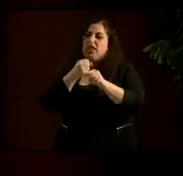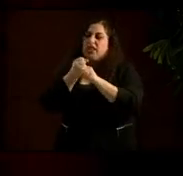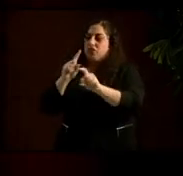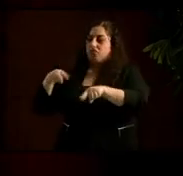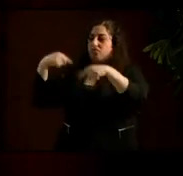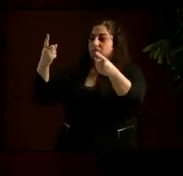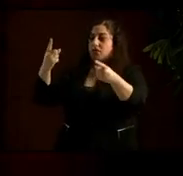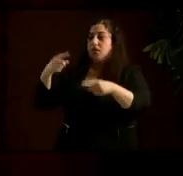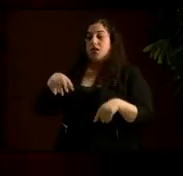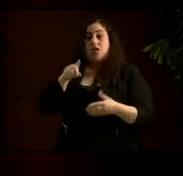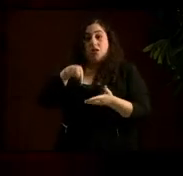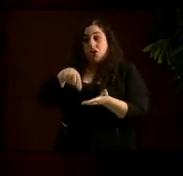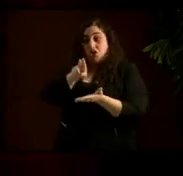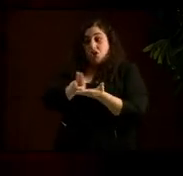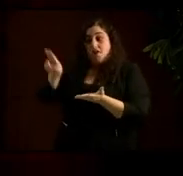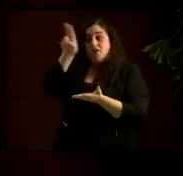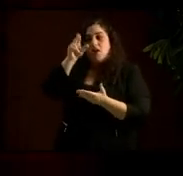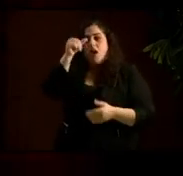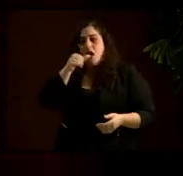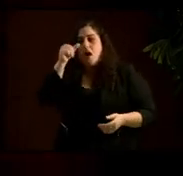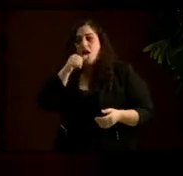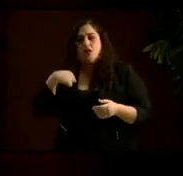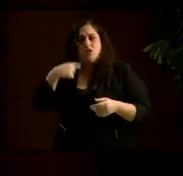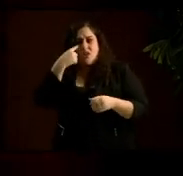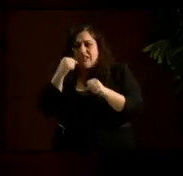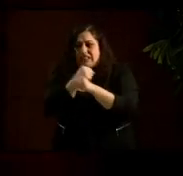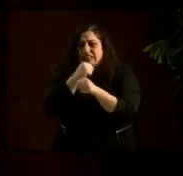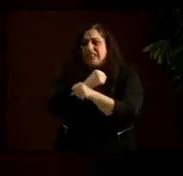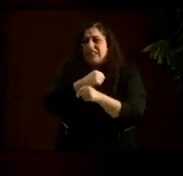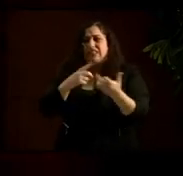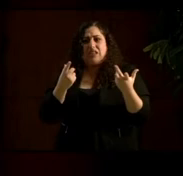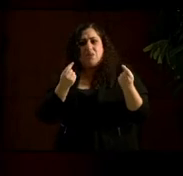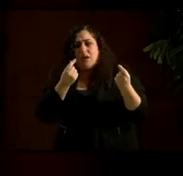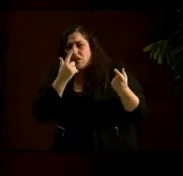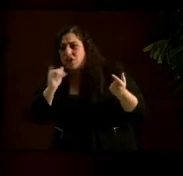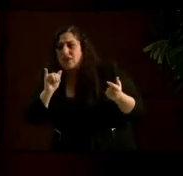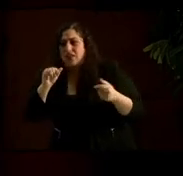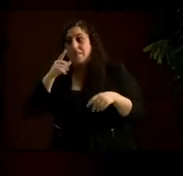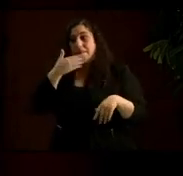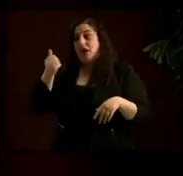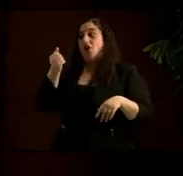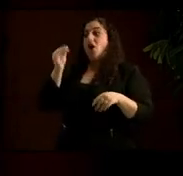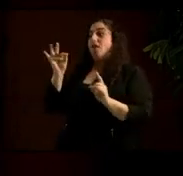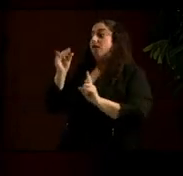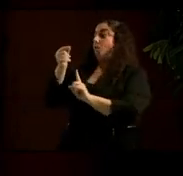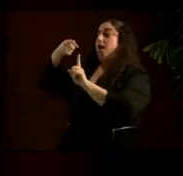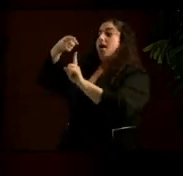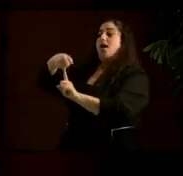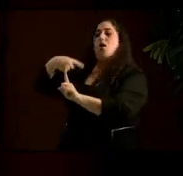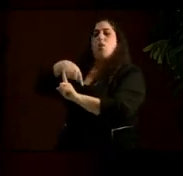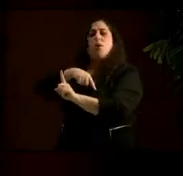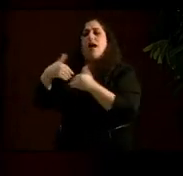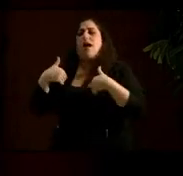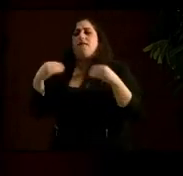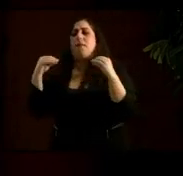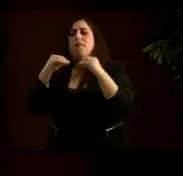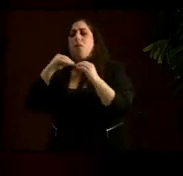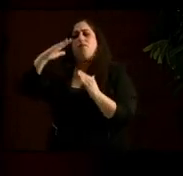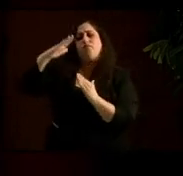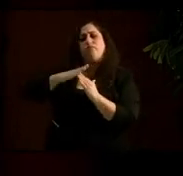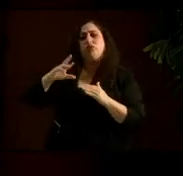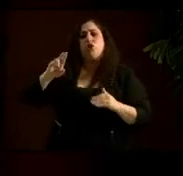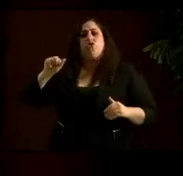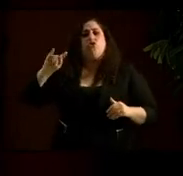rankings, and best of lists. Certainly, we enjoy strong state and national rankings at SDSU, but more than